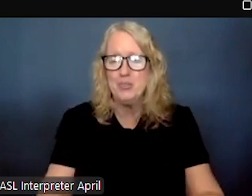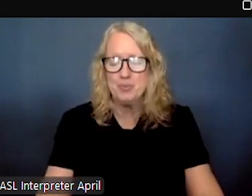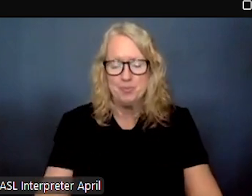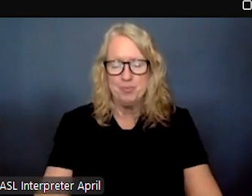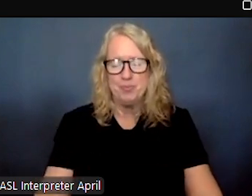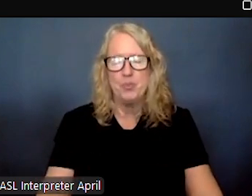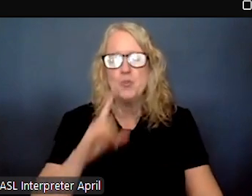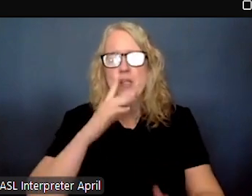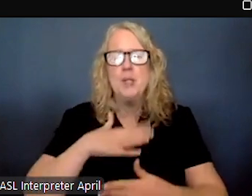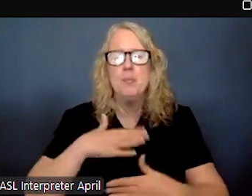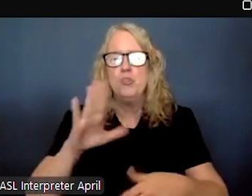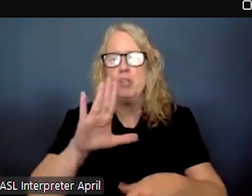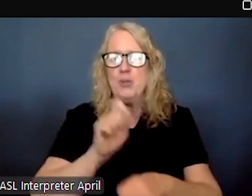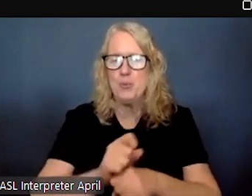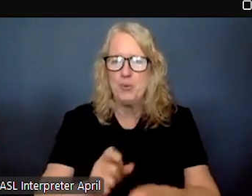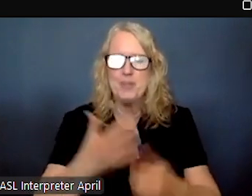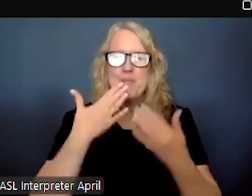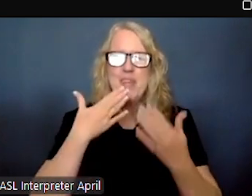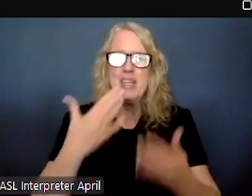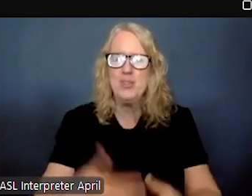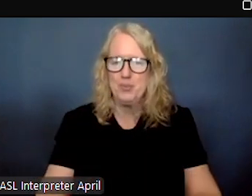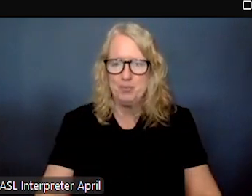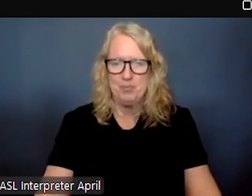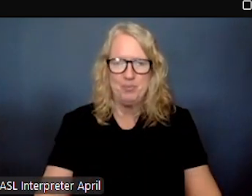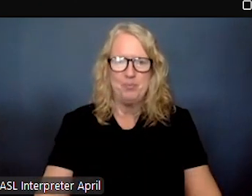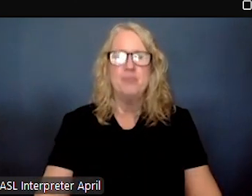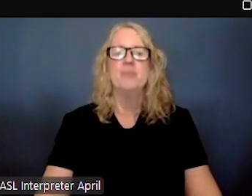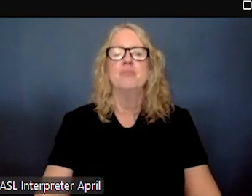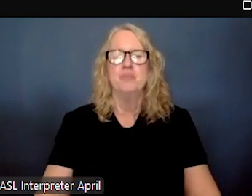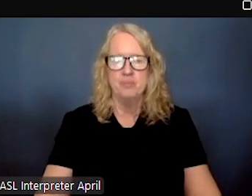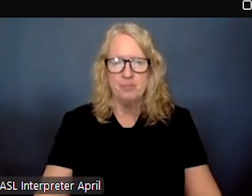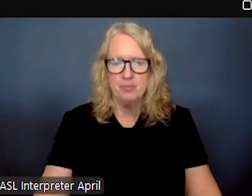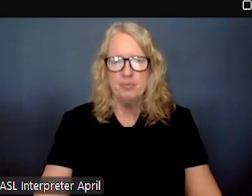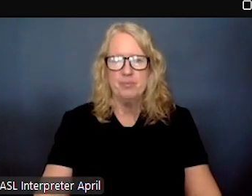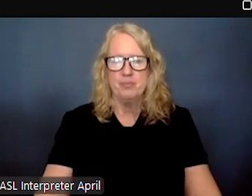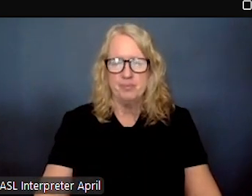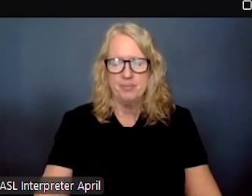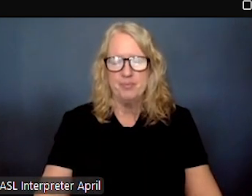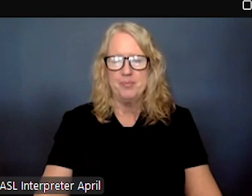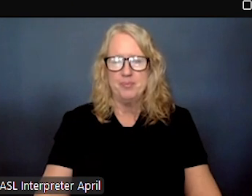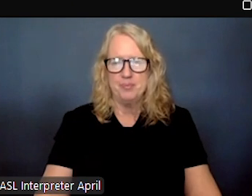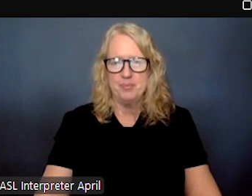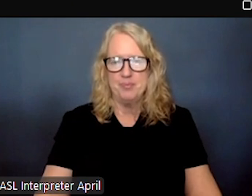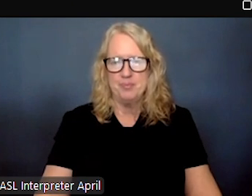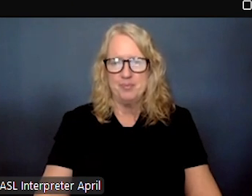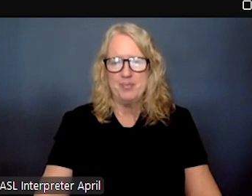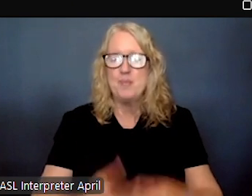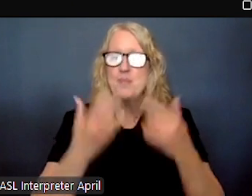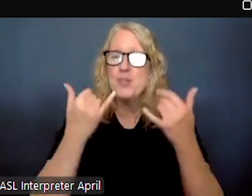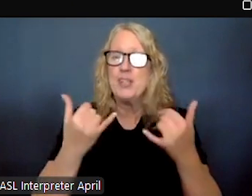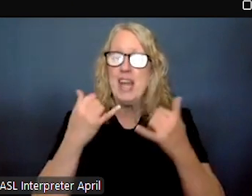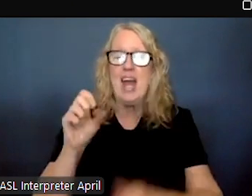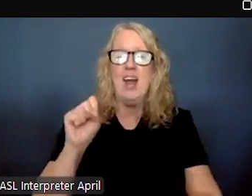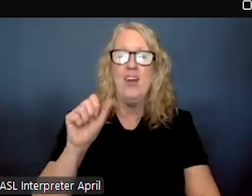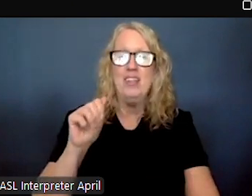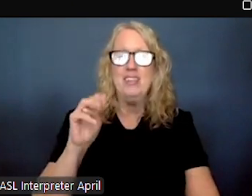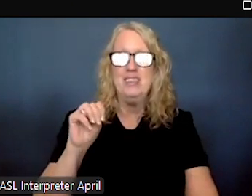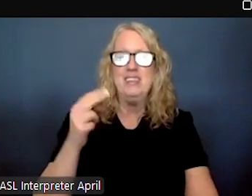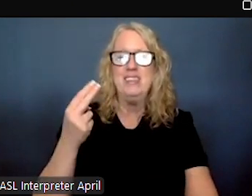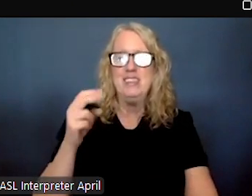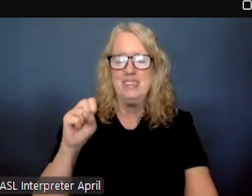and we appreciate your work. Thank you. All right. And we are going to the SAMHSA